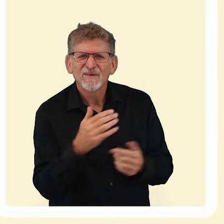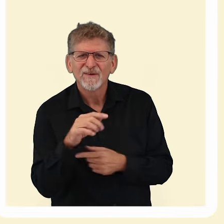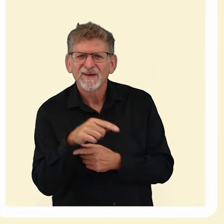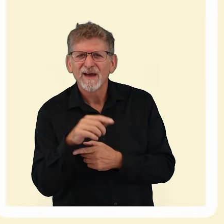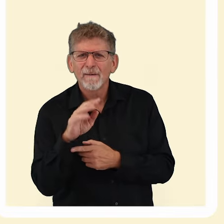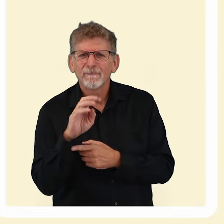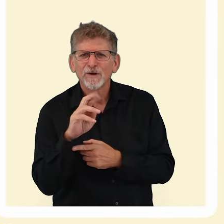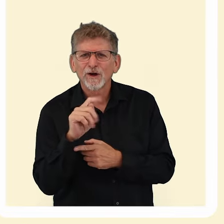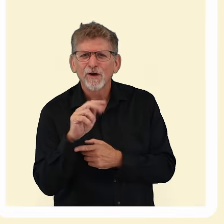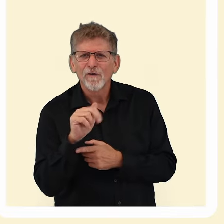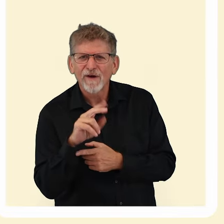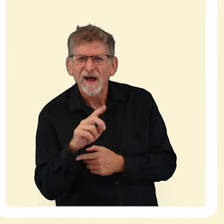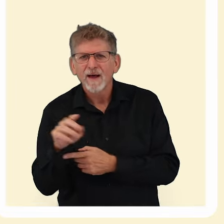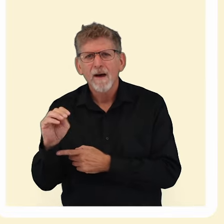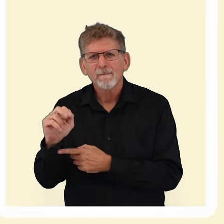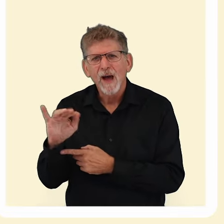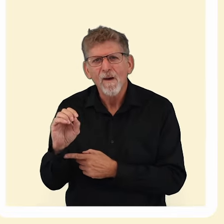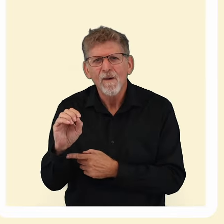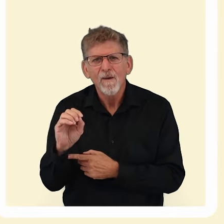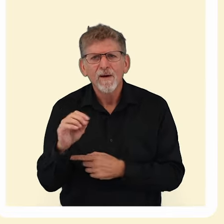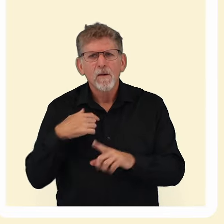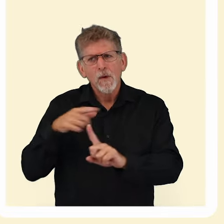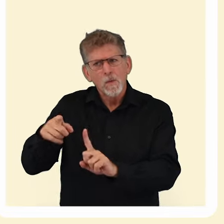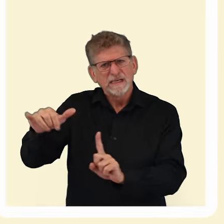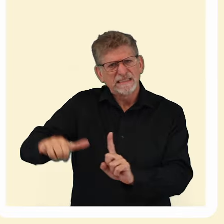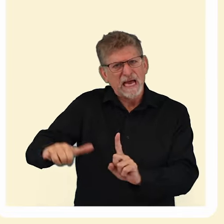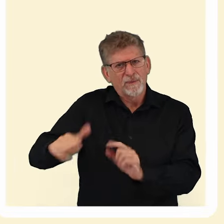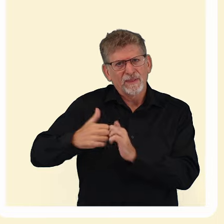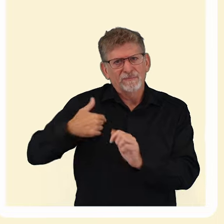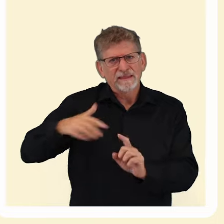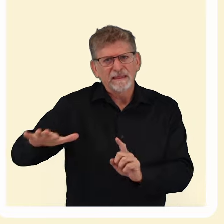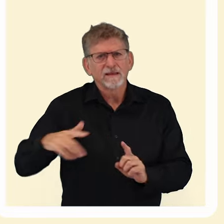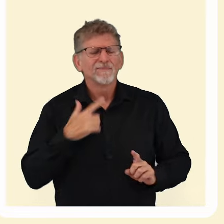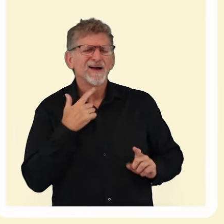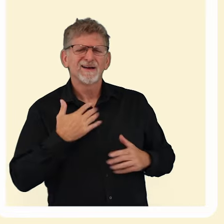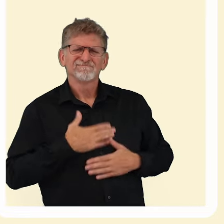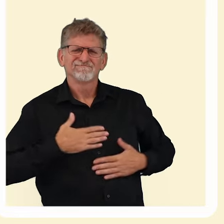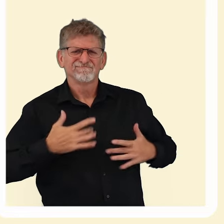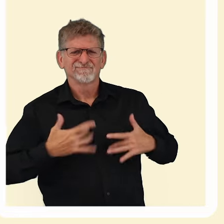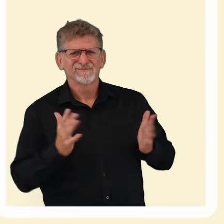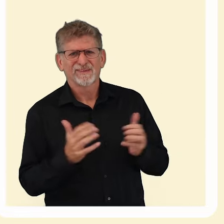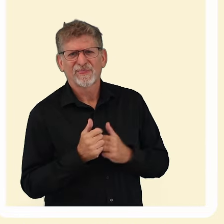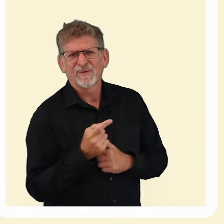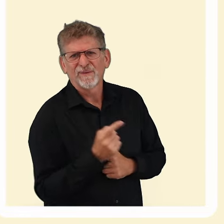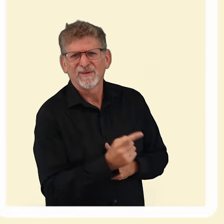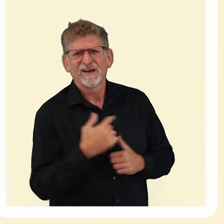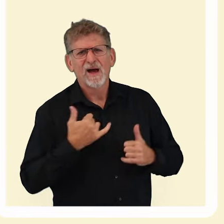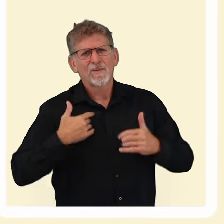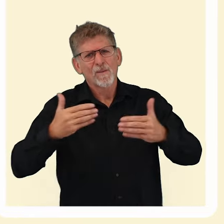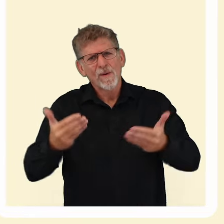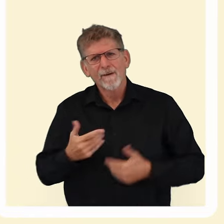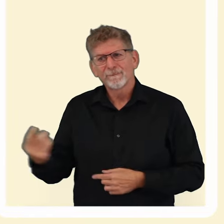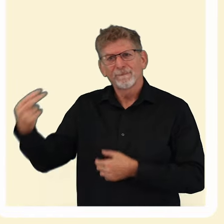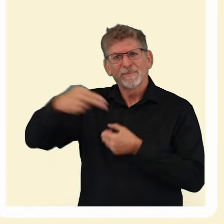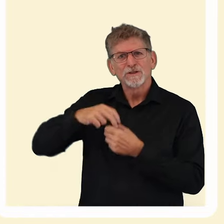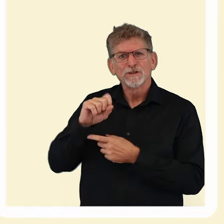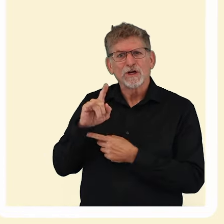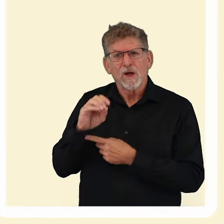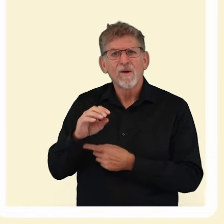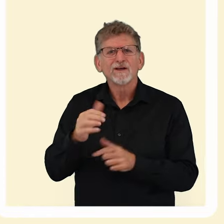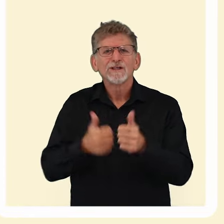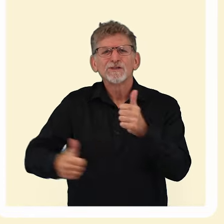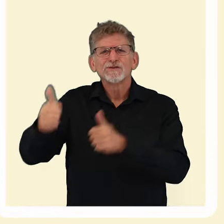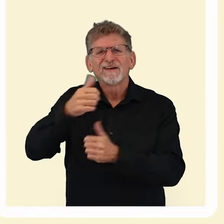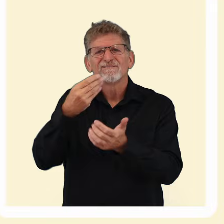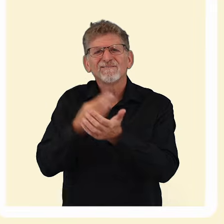Madame Bertrand, and Mario, I'll ask you to stay with us. Madame Bertrand, really a pleasure to speak to you today. And we're going to welcome to the studio our Chief Financial Officer,